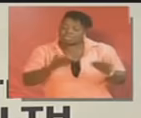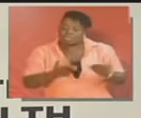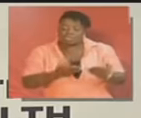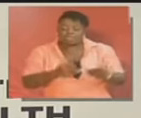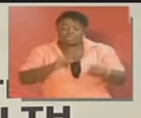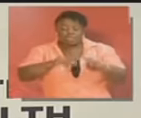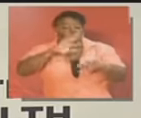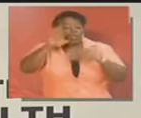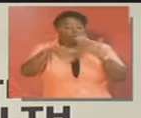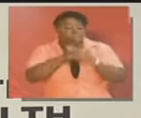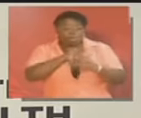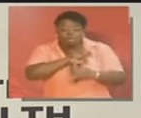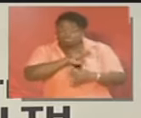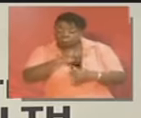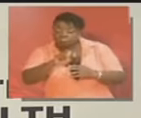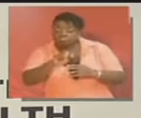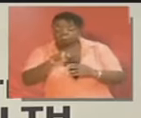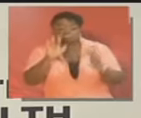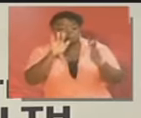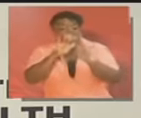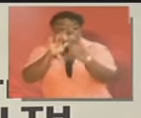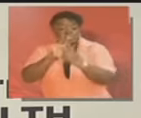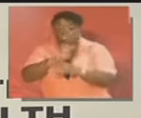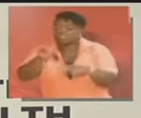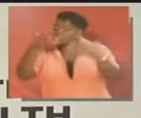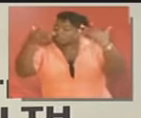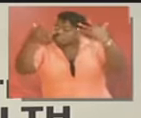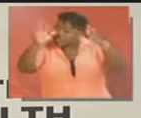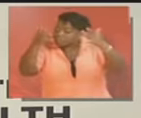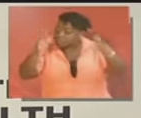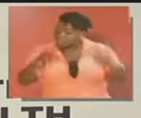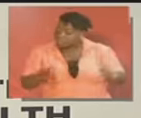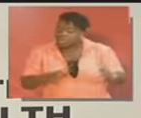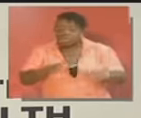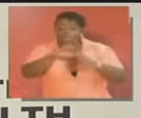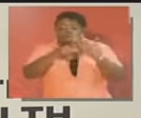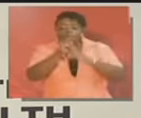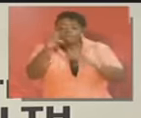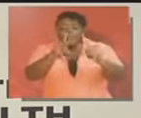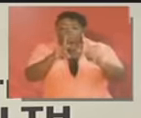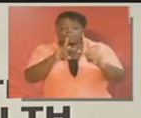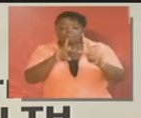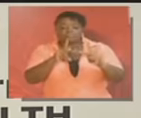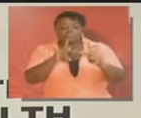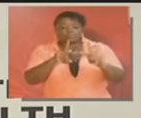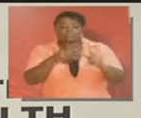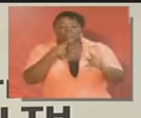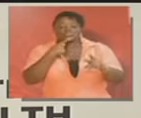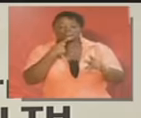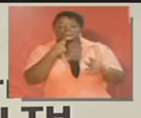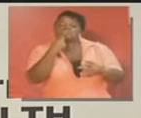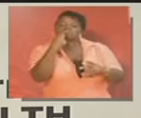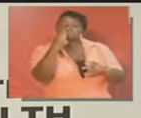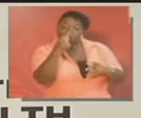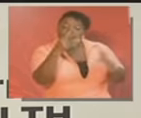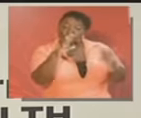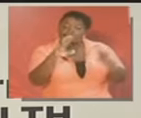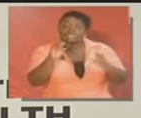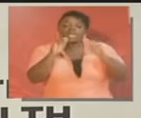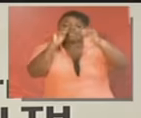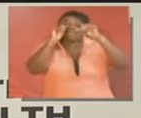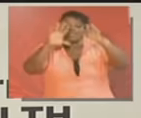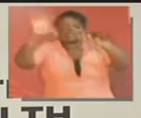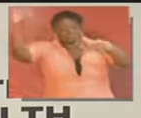the contact tracing has been carried out and that all relevant individuals who would have been in relevant contact would have been placed